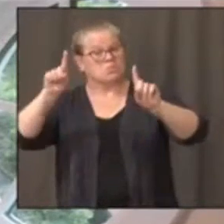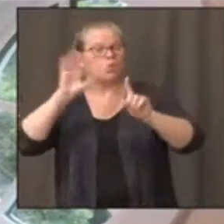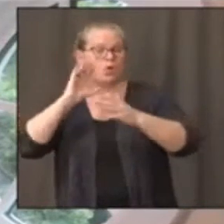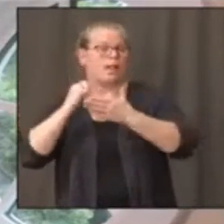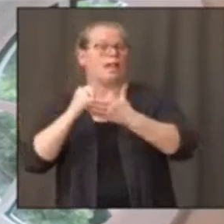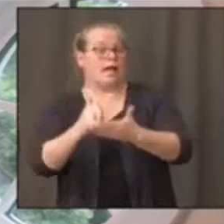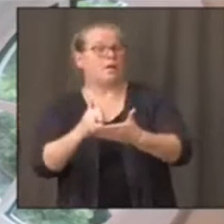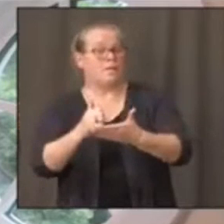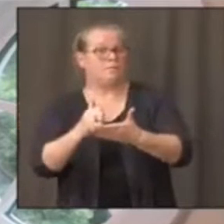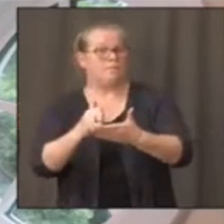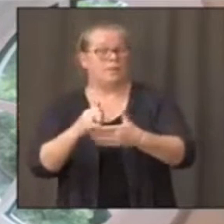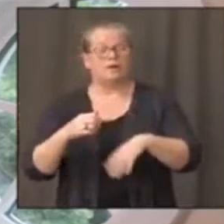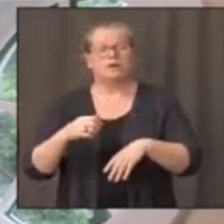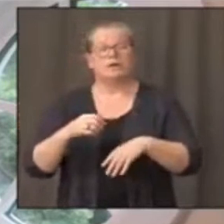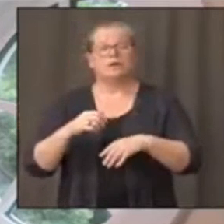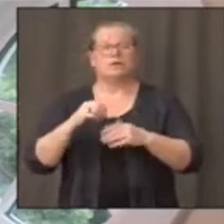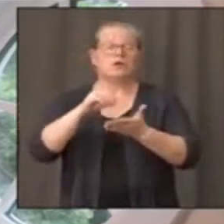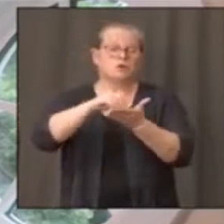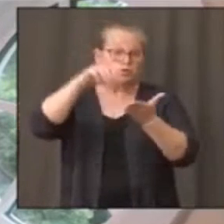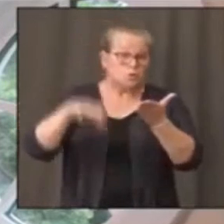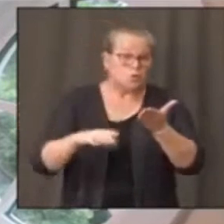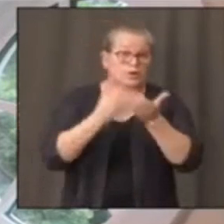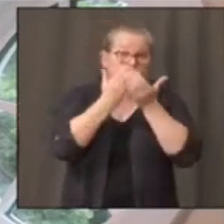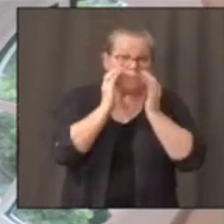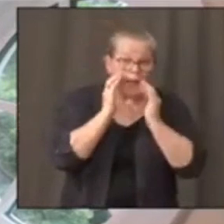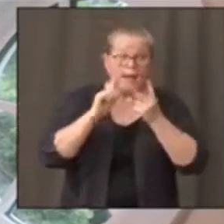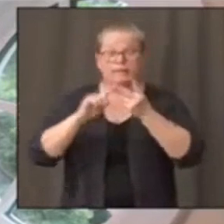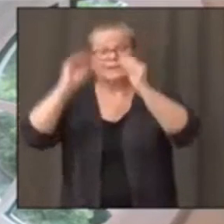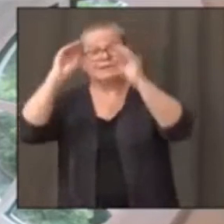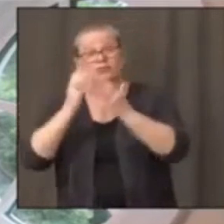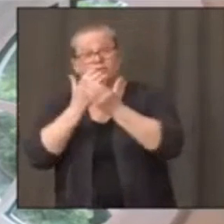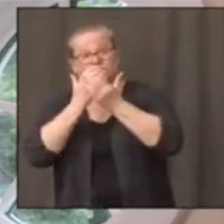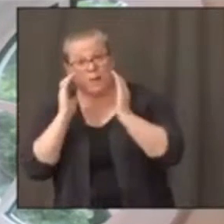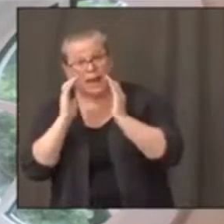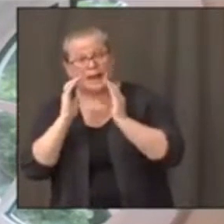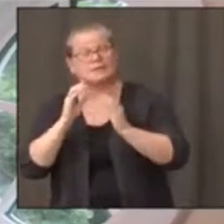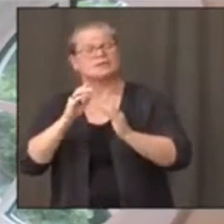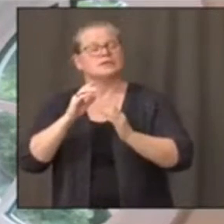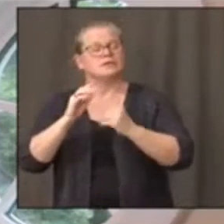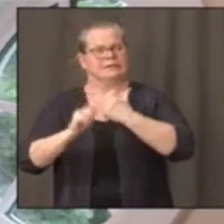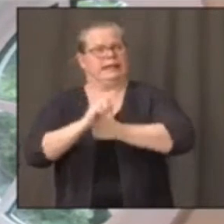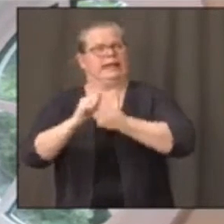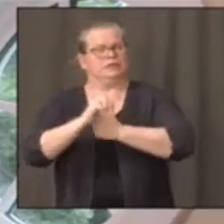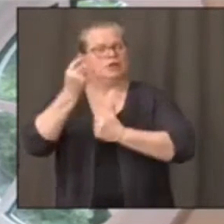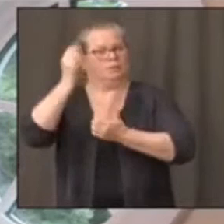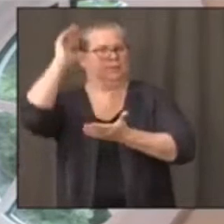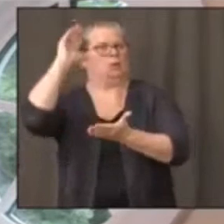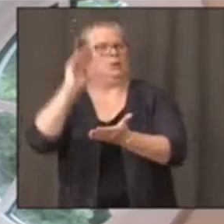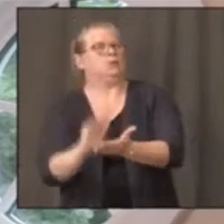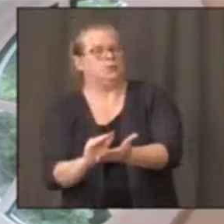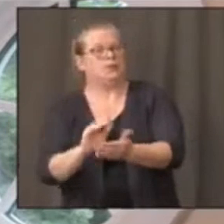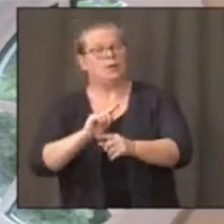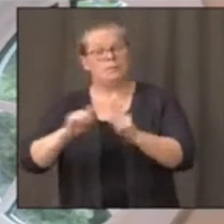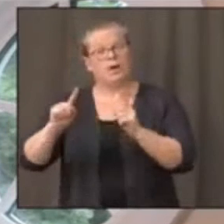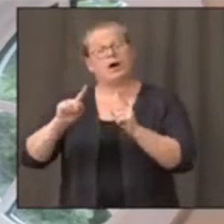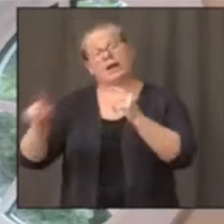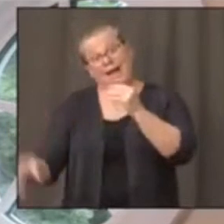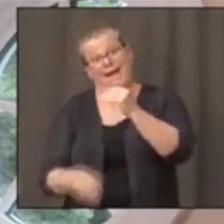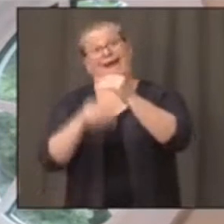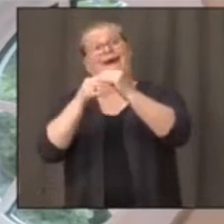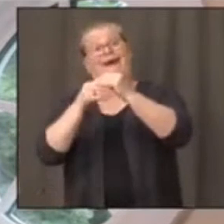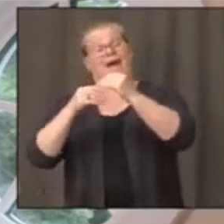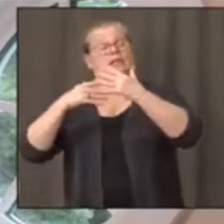masks and teachers will be wearing masks in the schools mitigates the risk, but the filters would certainly be another